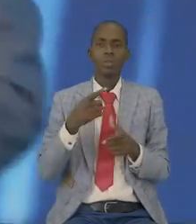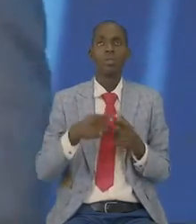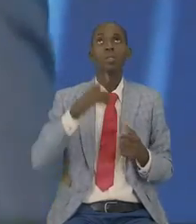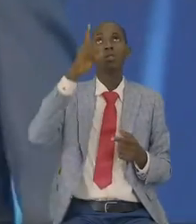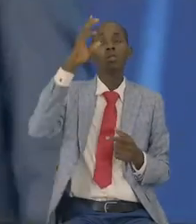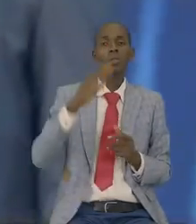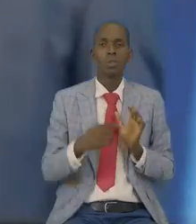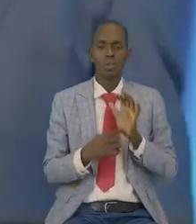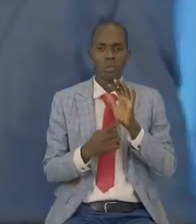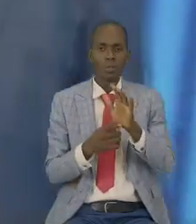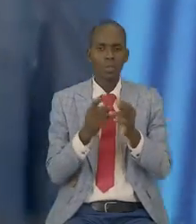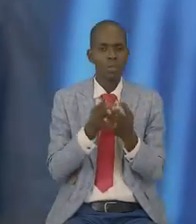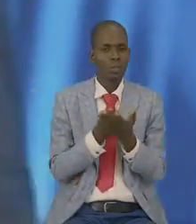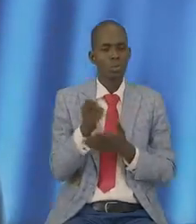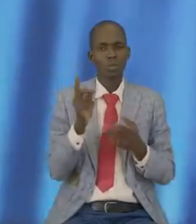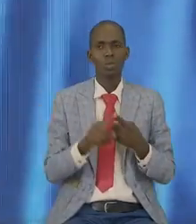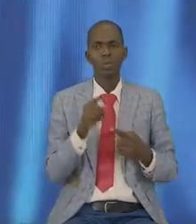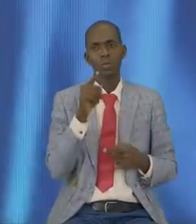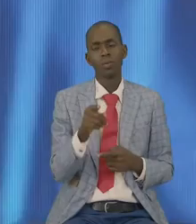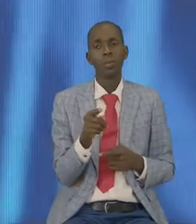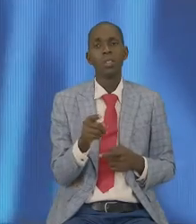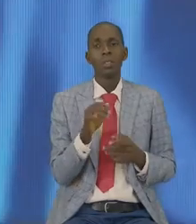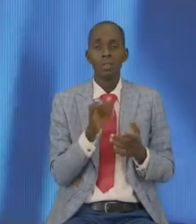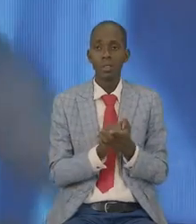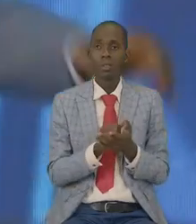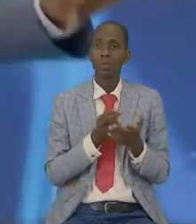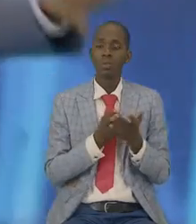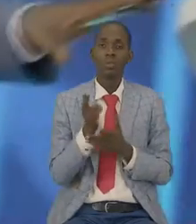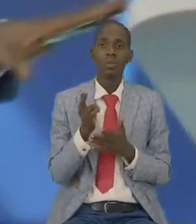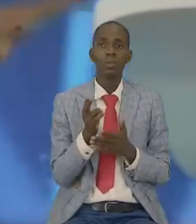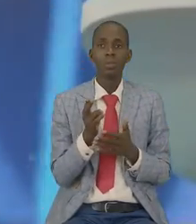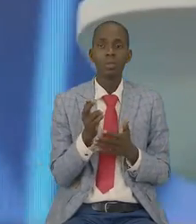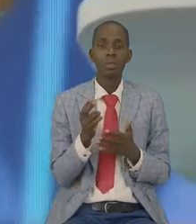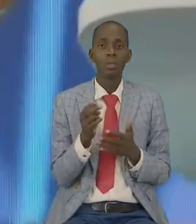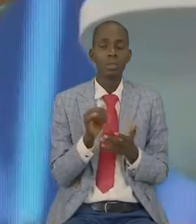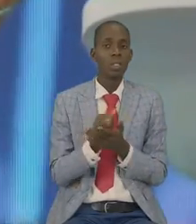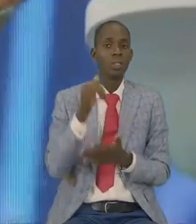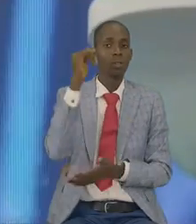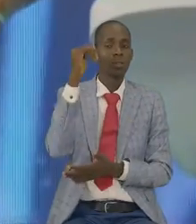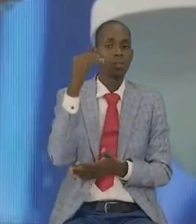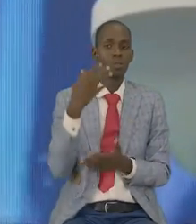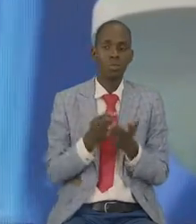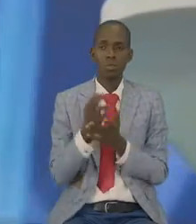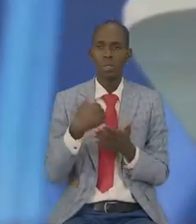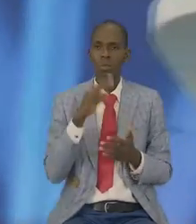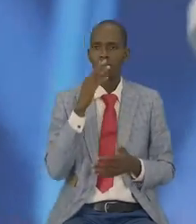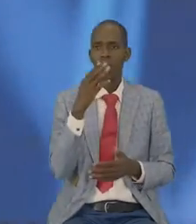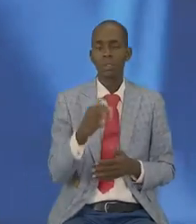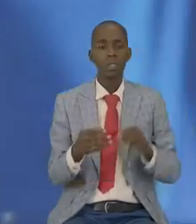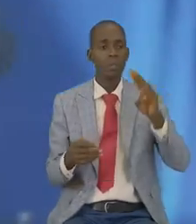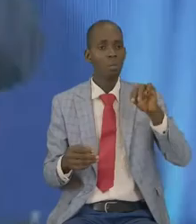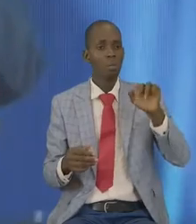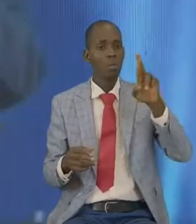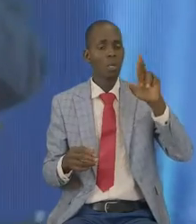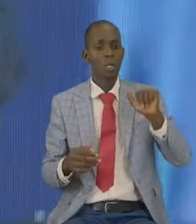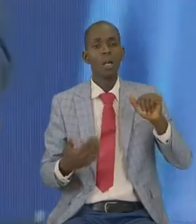a tree to him. The tree had been there all the time. Man had been bitter all the time, and